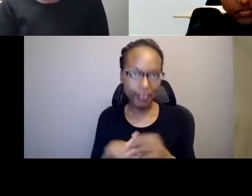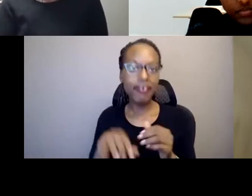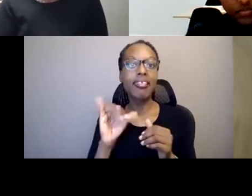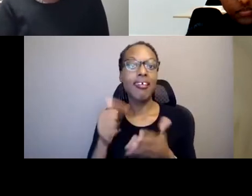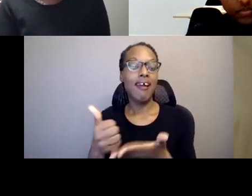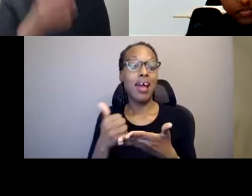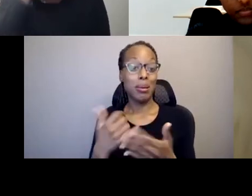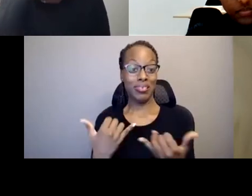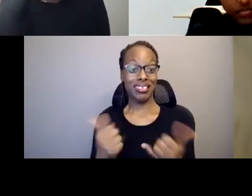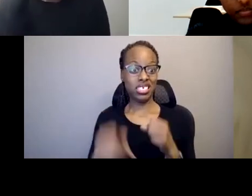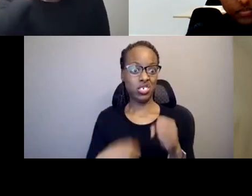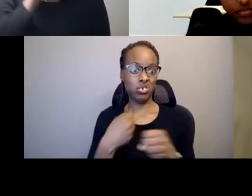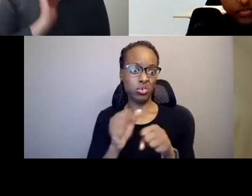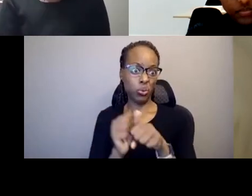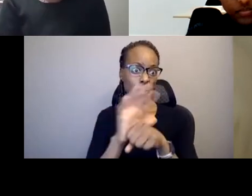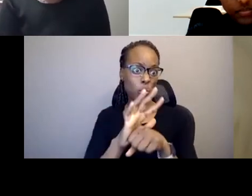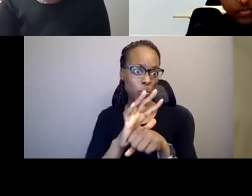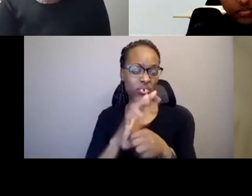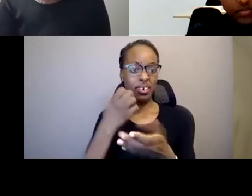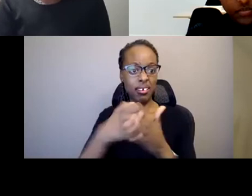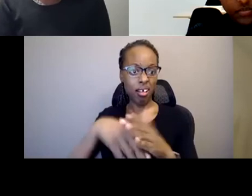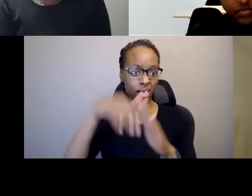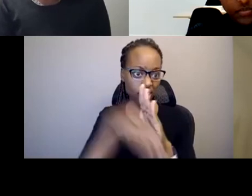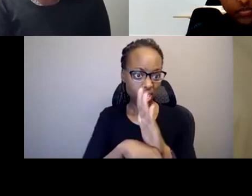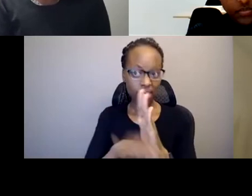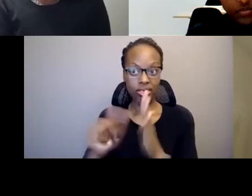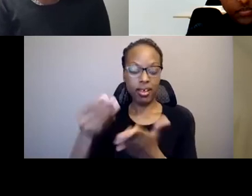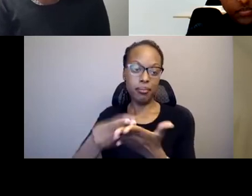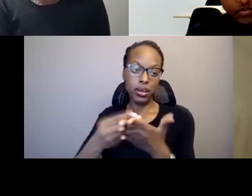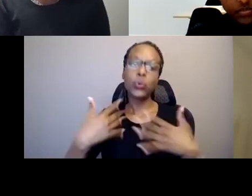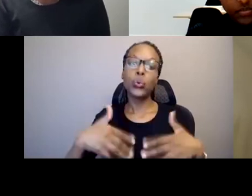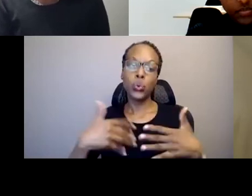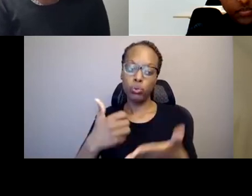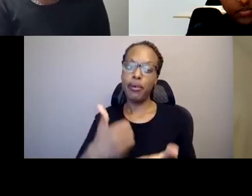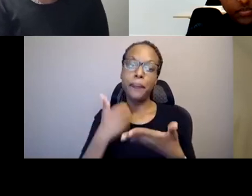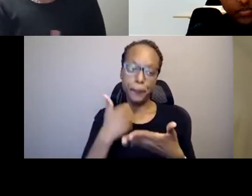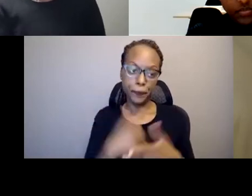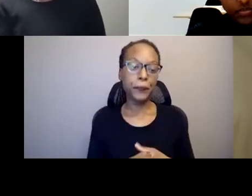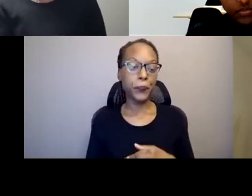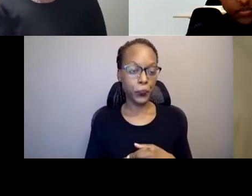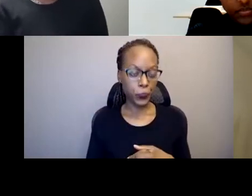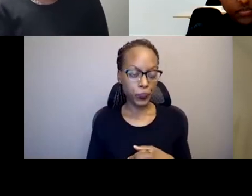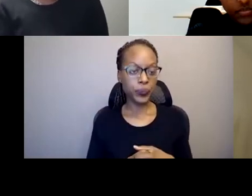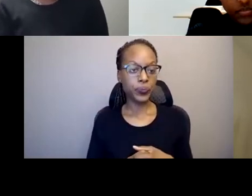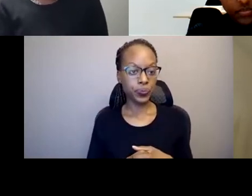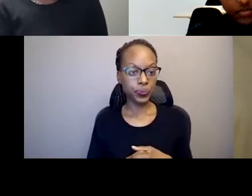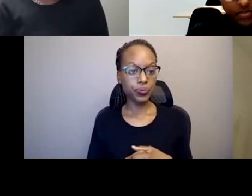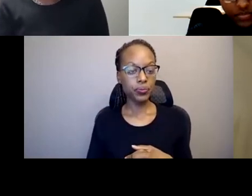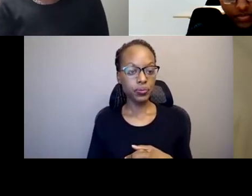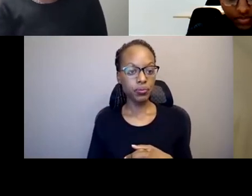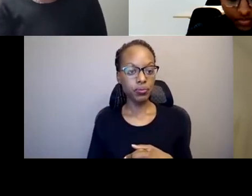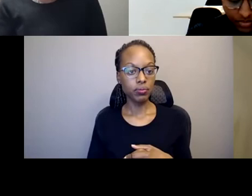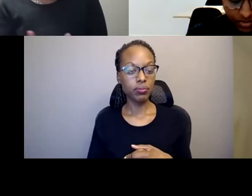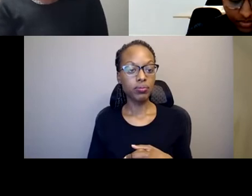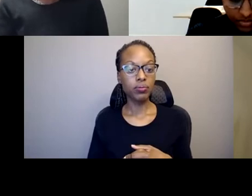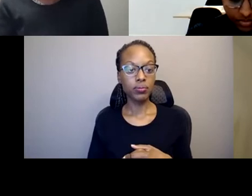COVID and the crash in the economy. I want to say that, I've only received, positive